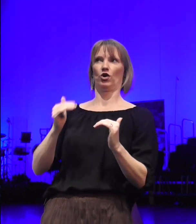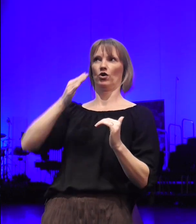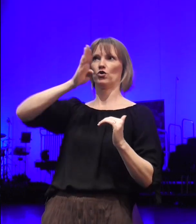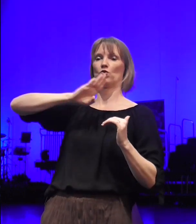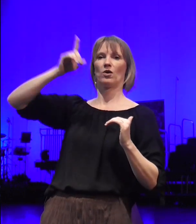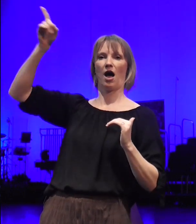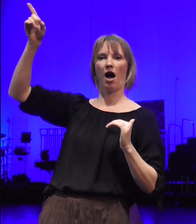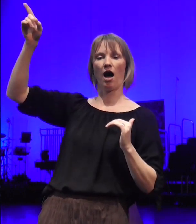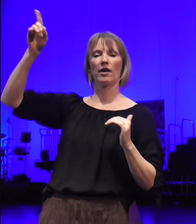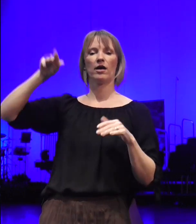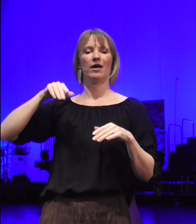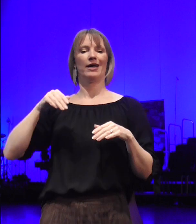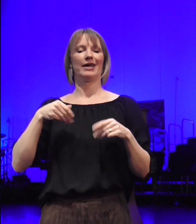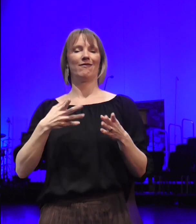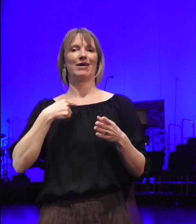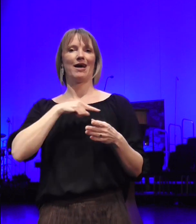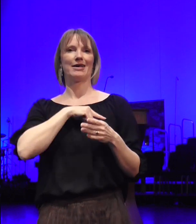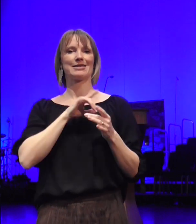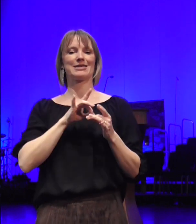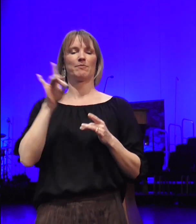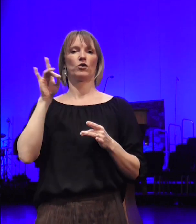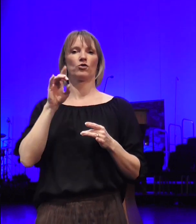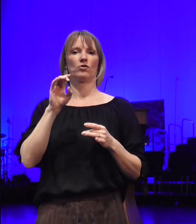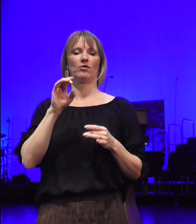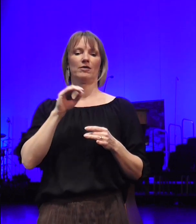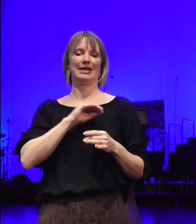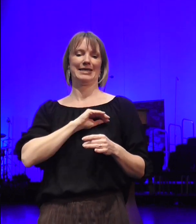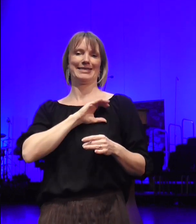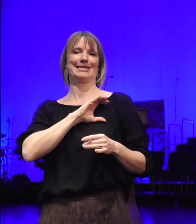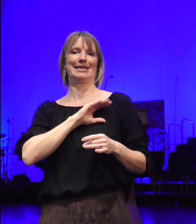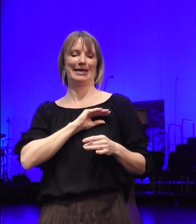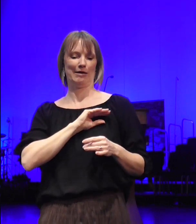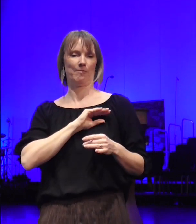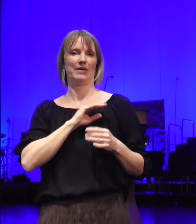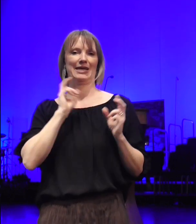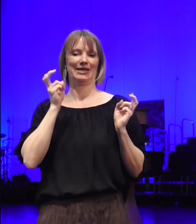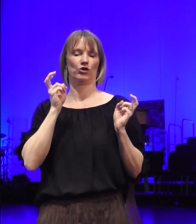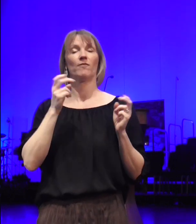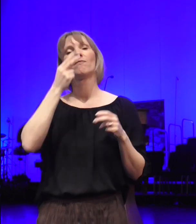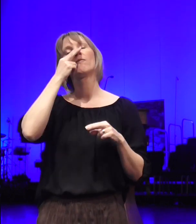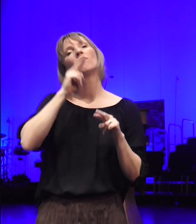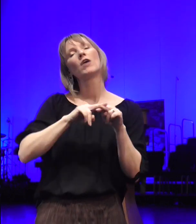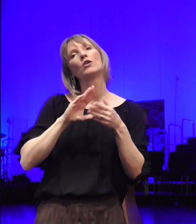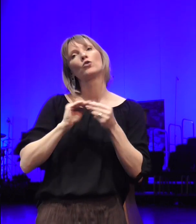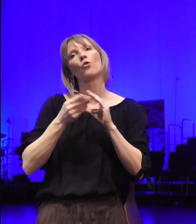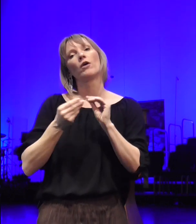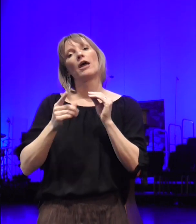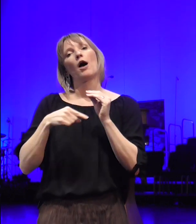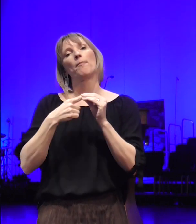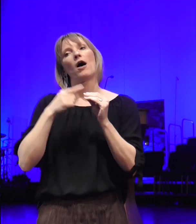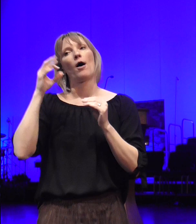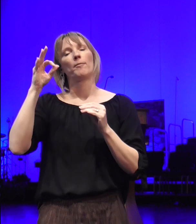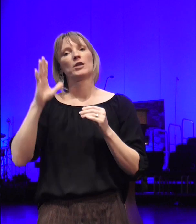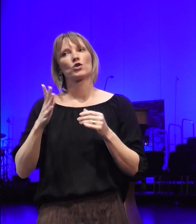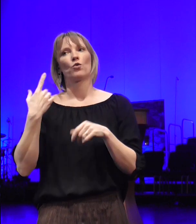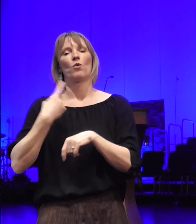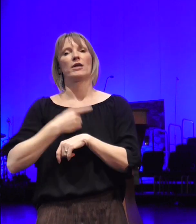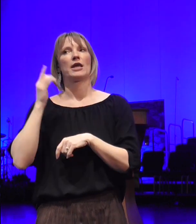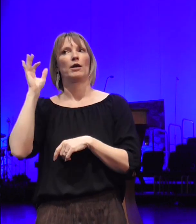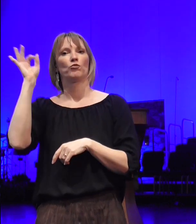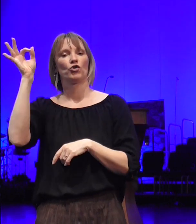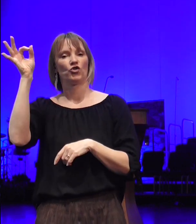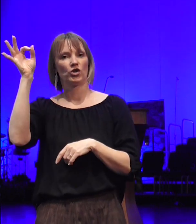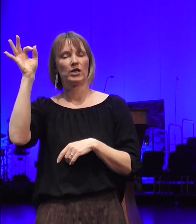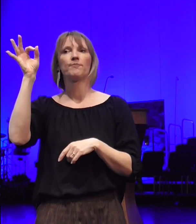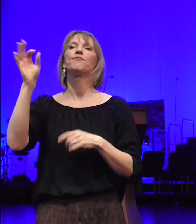us sort of a spiritual esteem issue. I heard a fun story about a minister who was preaching one day in a church,